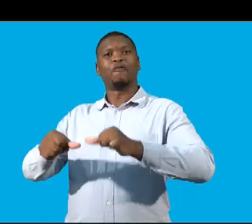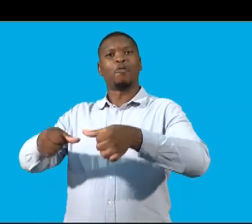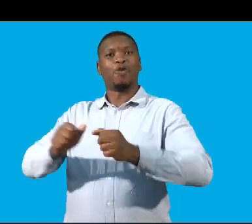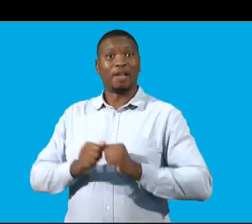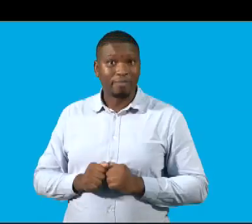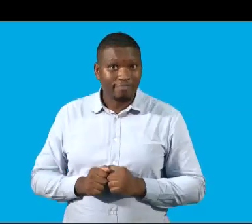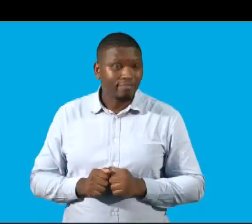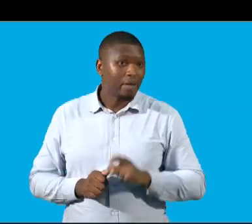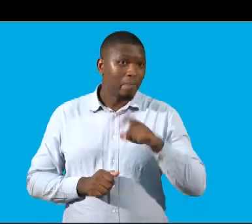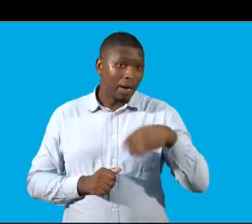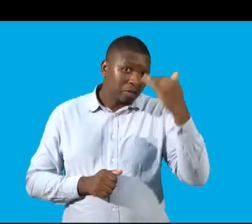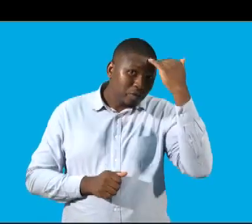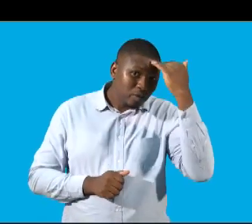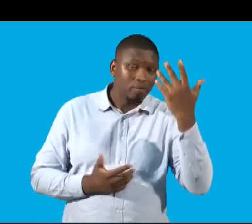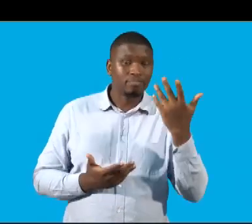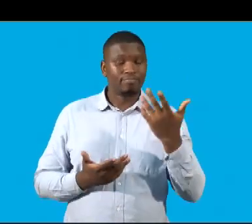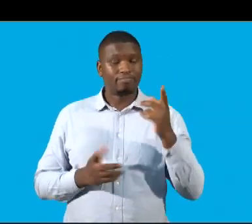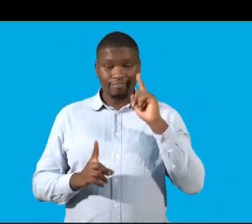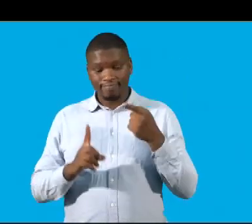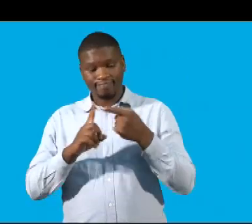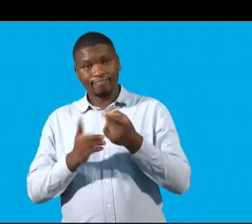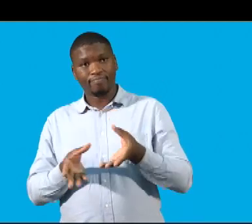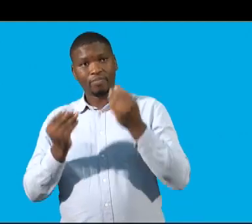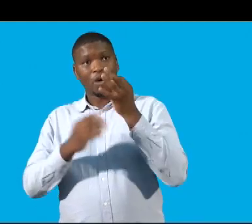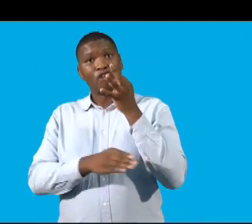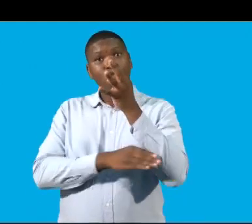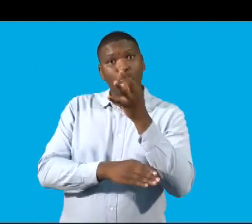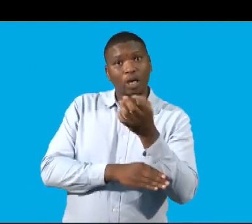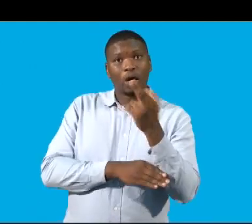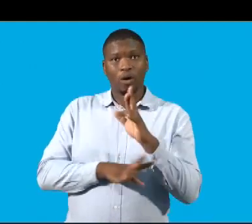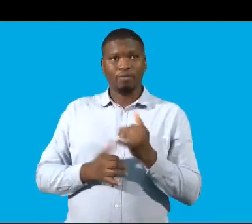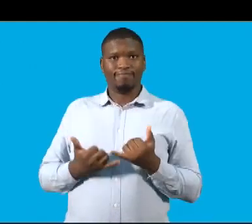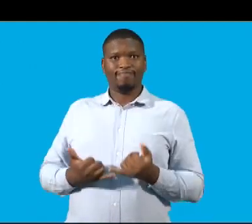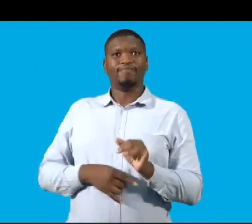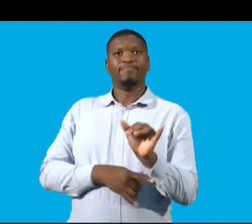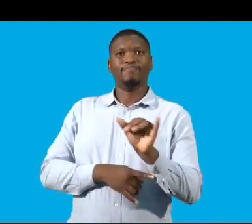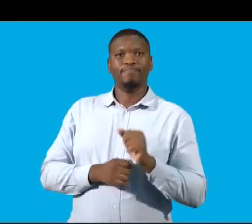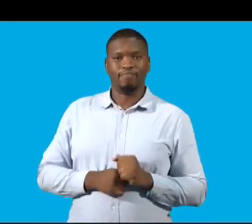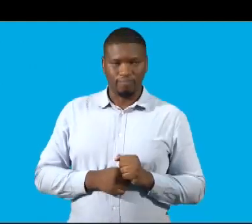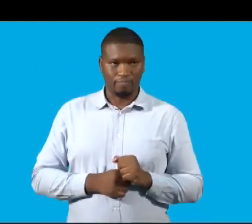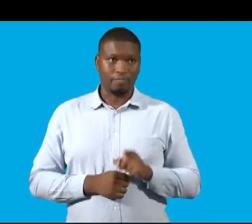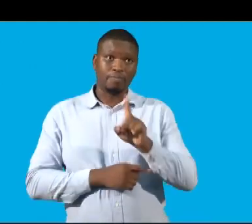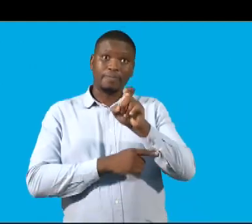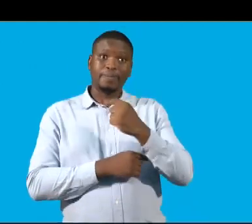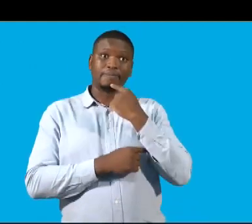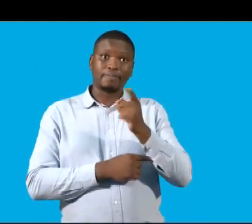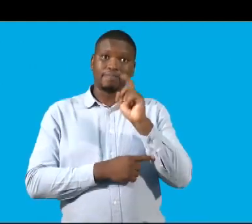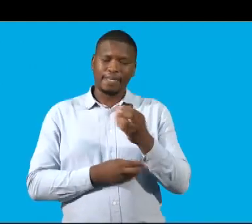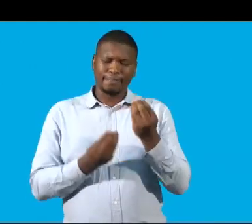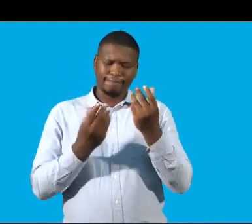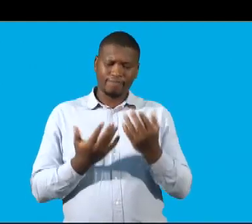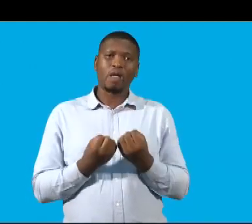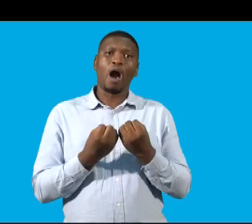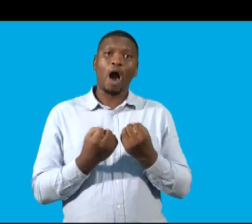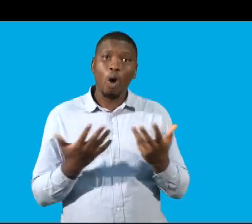we calculating the future value or are we calculating the present value? Now, if you go back to the question, it says, calculate how